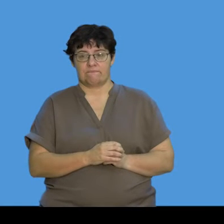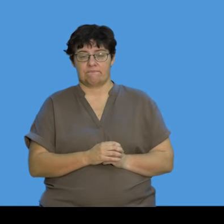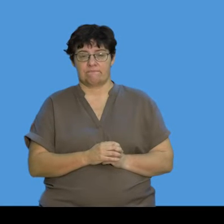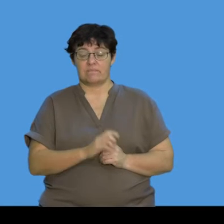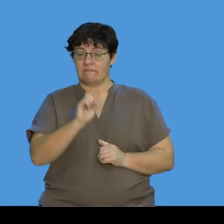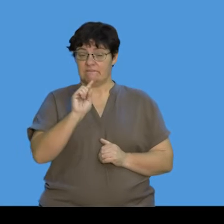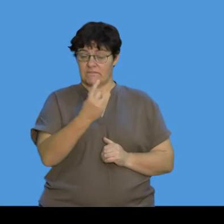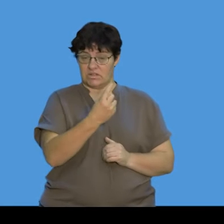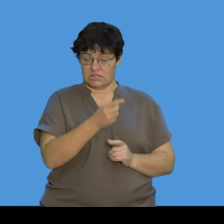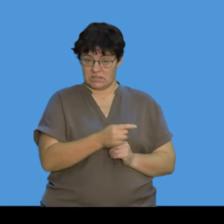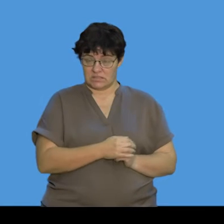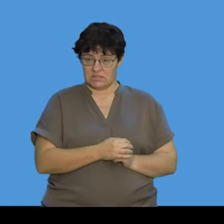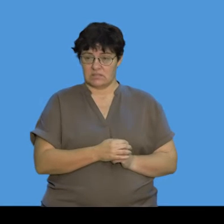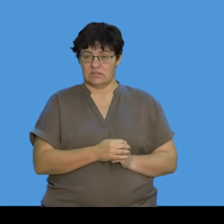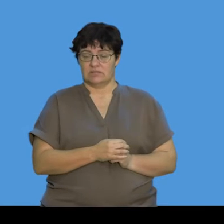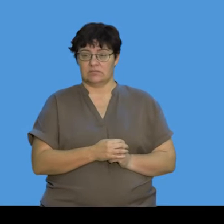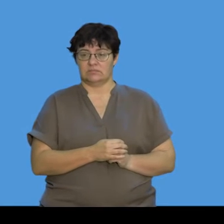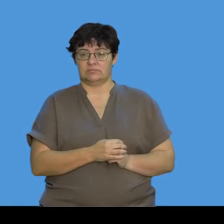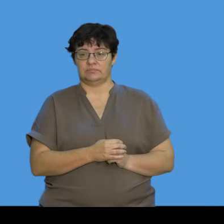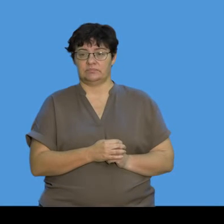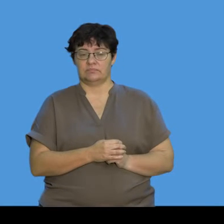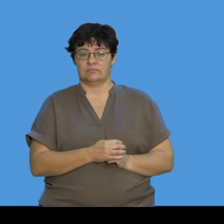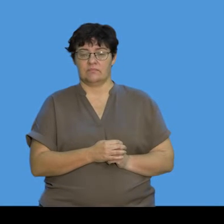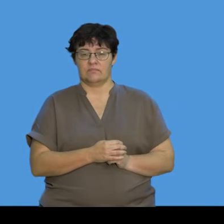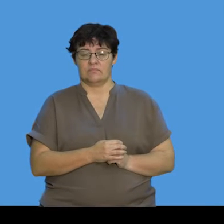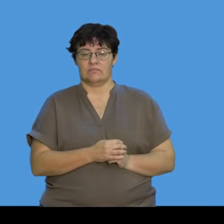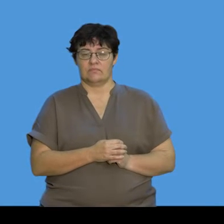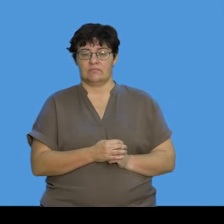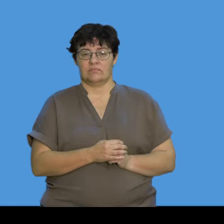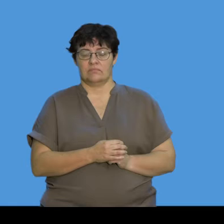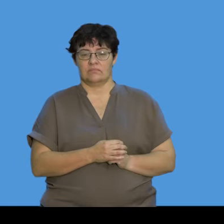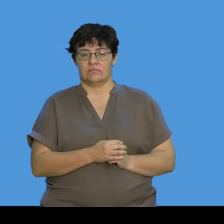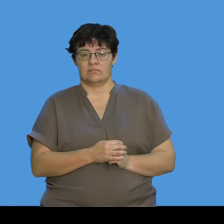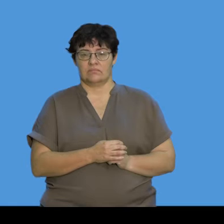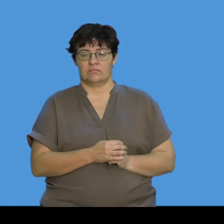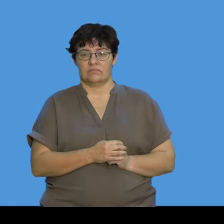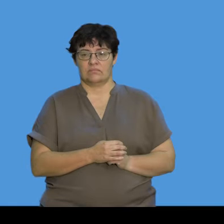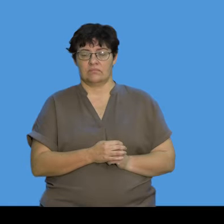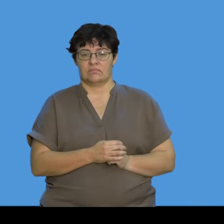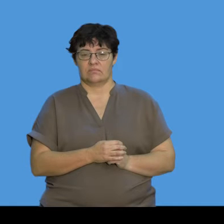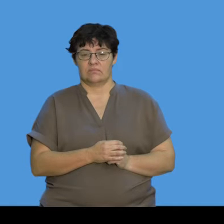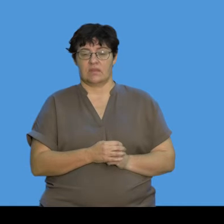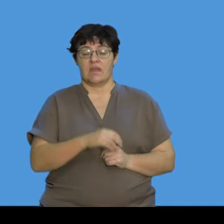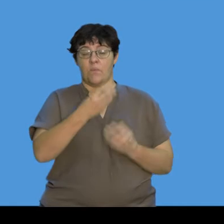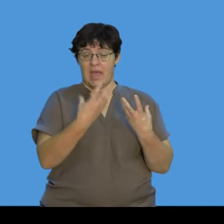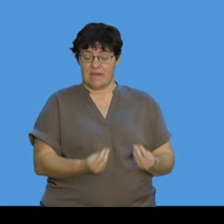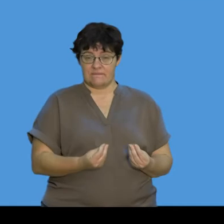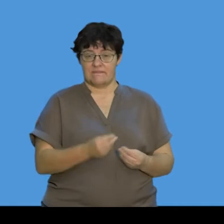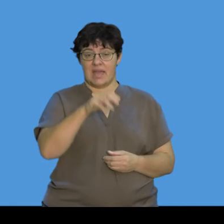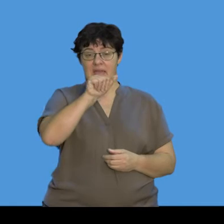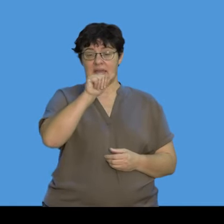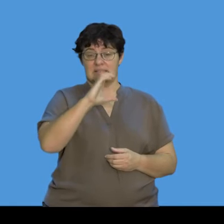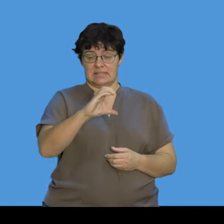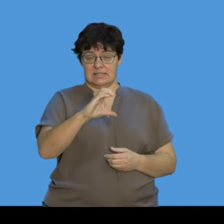in the first scenario, which is number one, so I will call it number one, I know that if I have